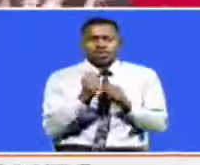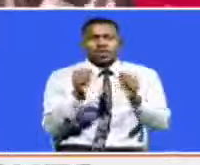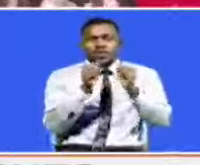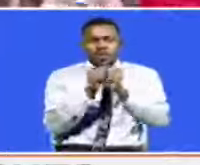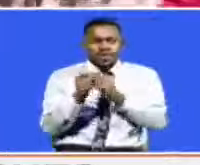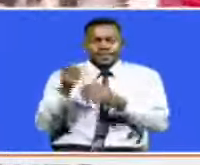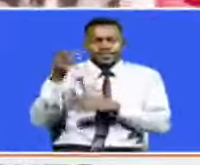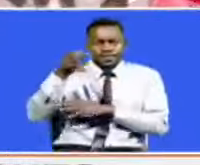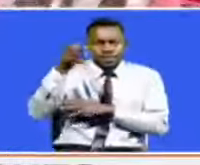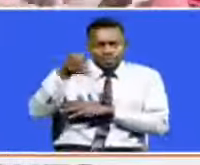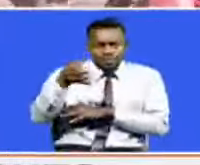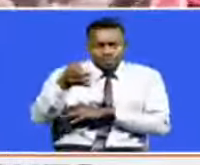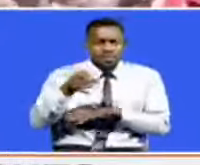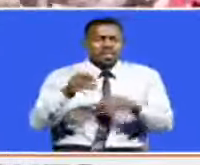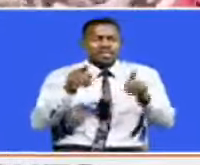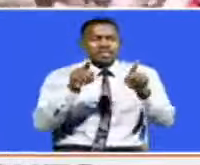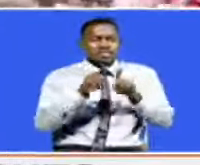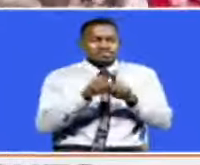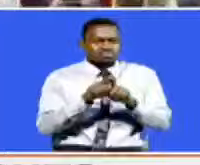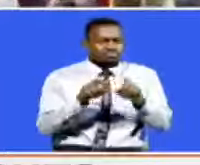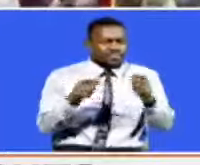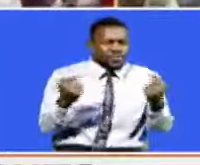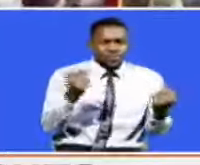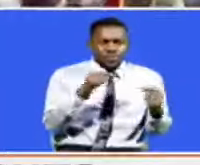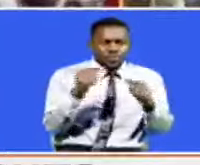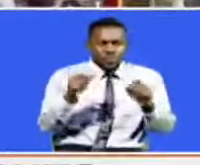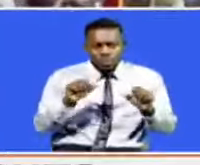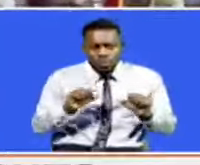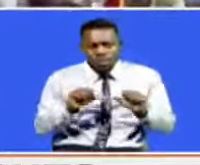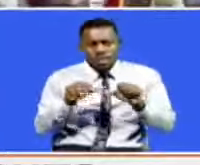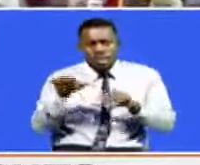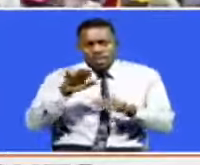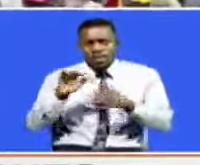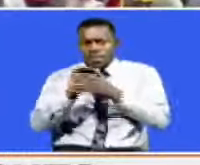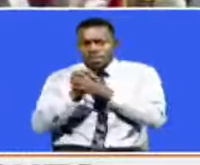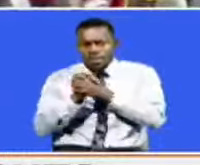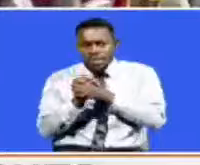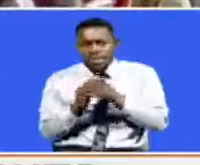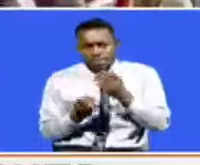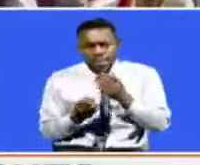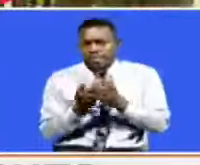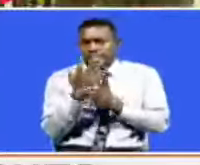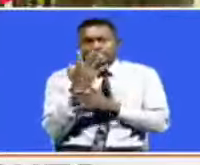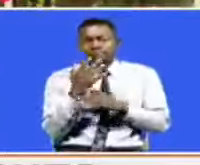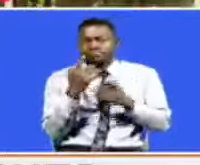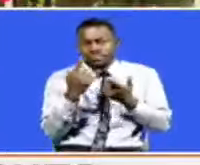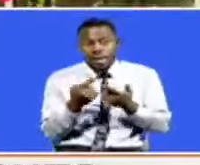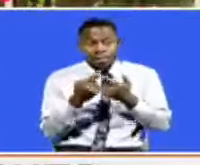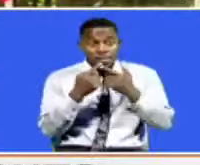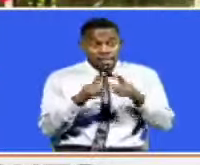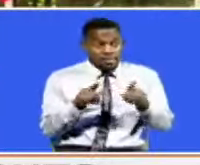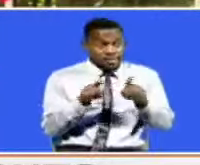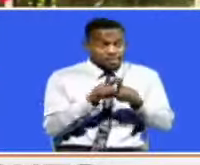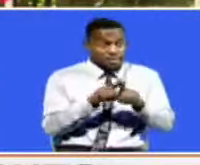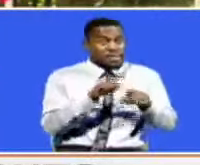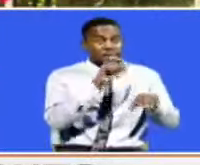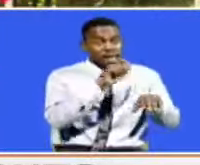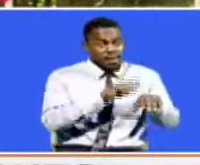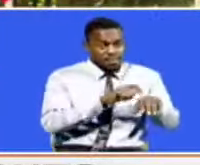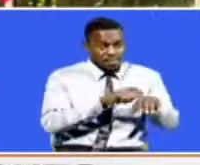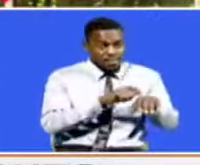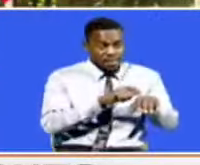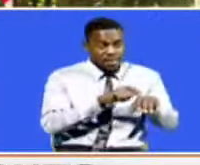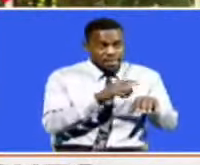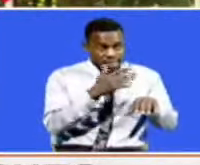two factions continue to lock horns, the battle will in the end produce political casualties. But even as this continues, the Jeremiah